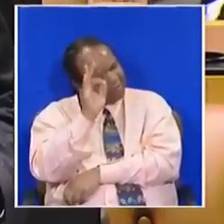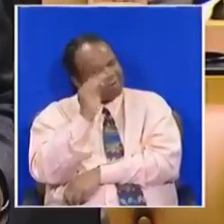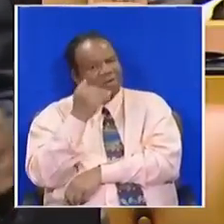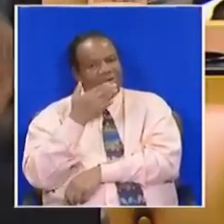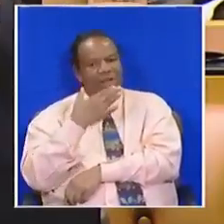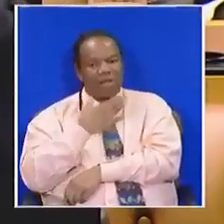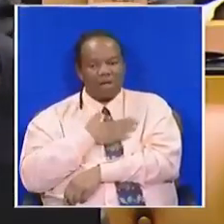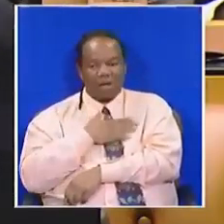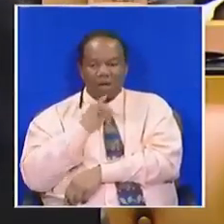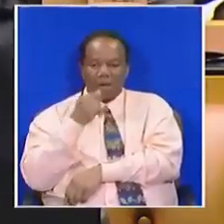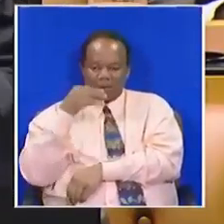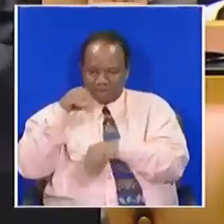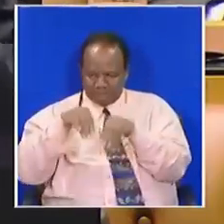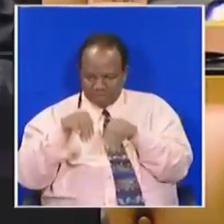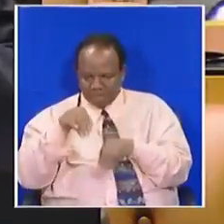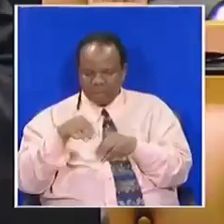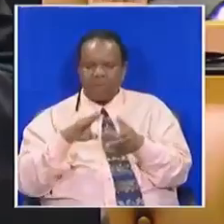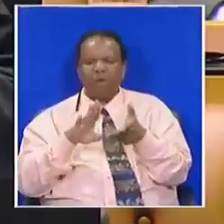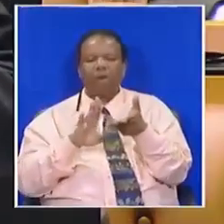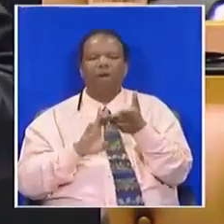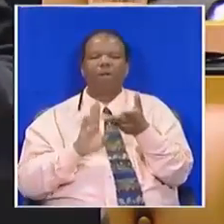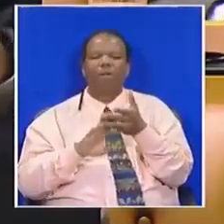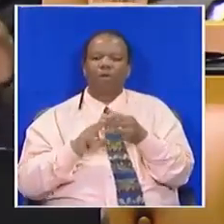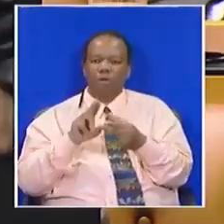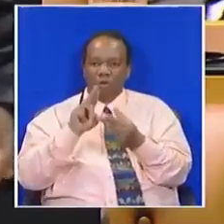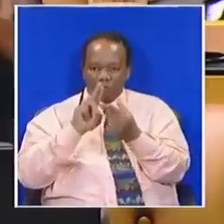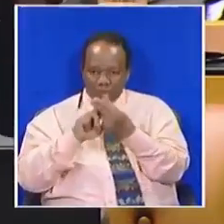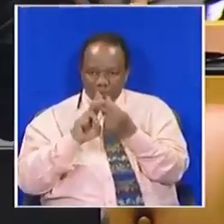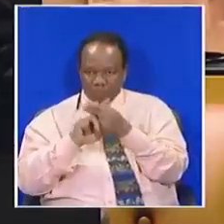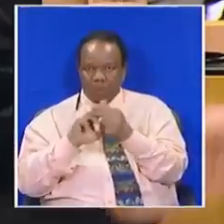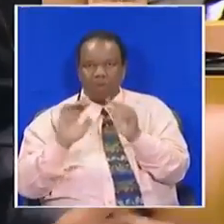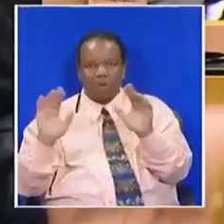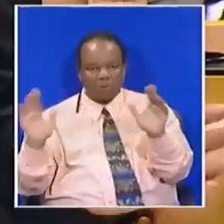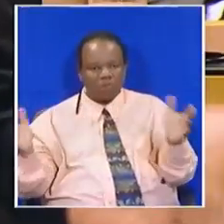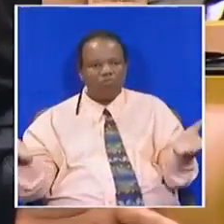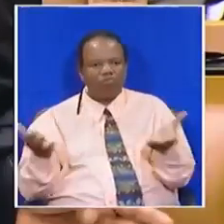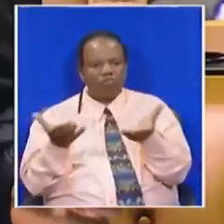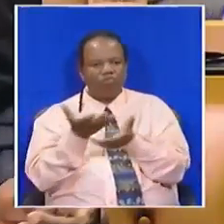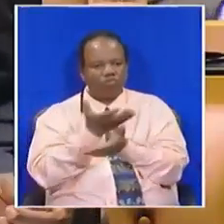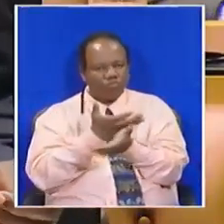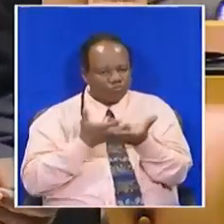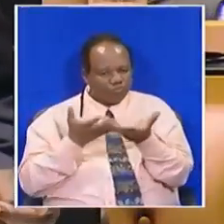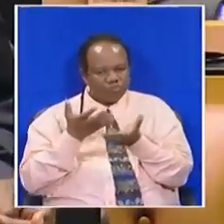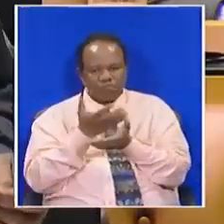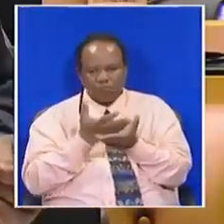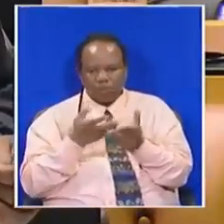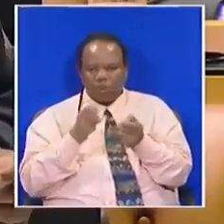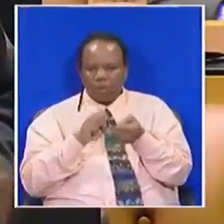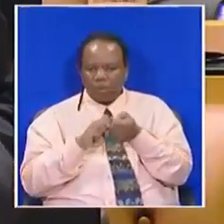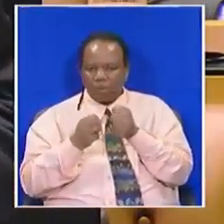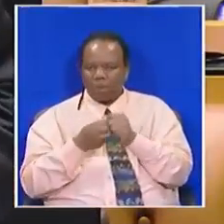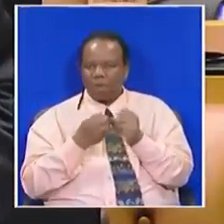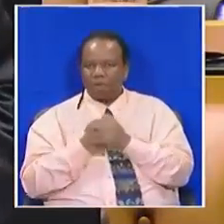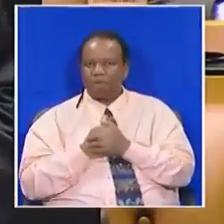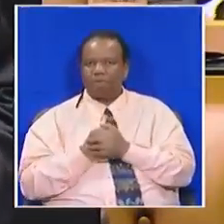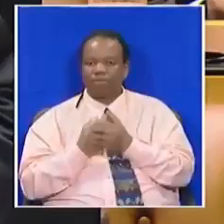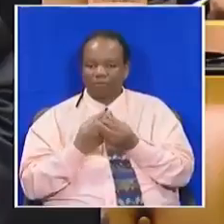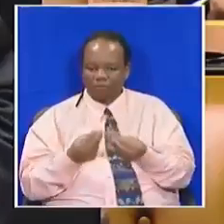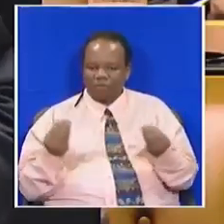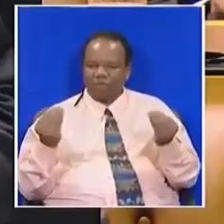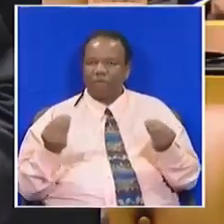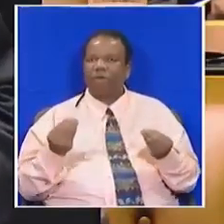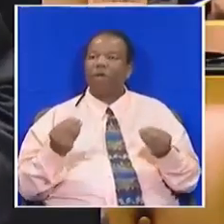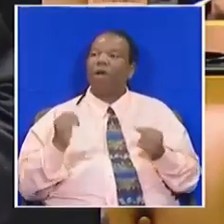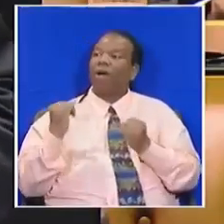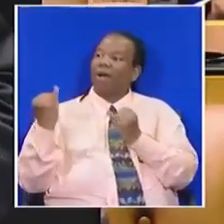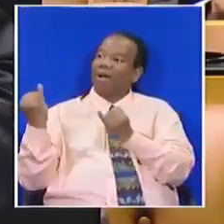and labor, need to sit around a table and see how we get out of this. Now, I want to invite